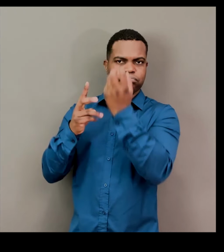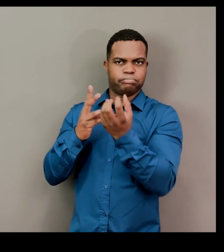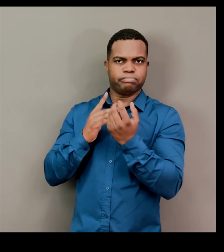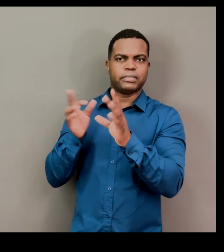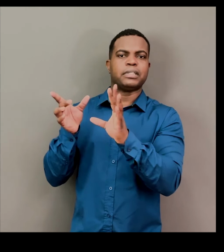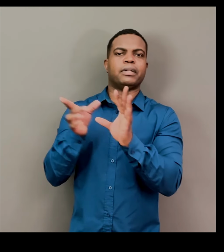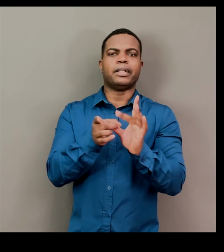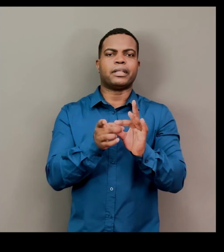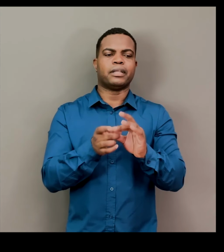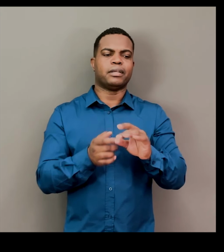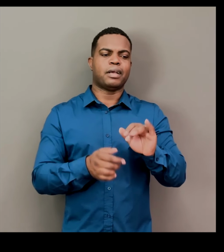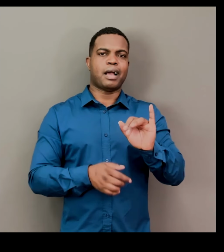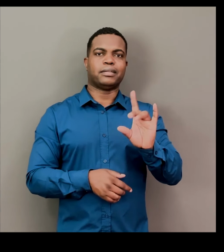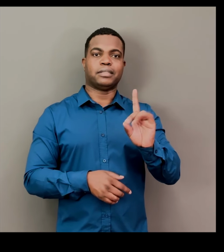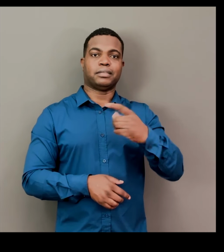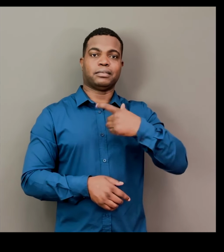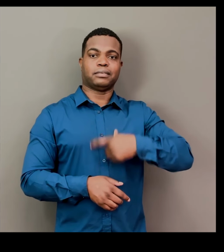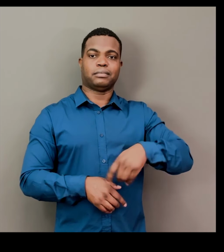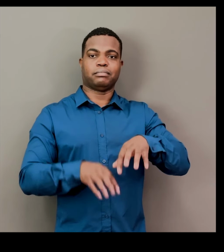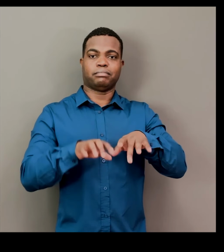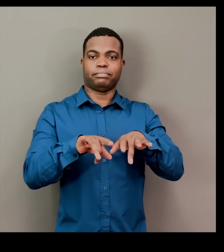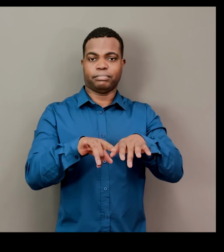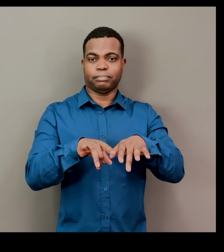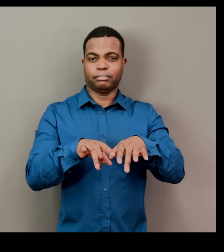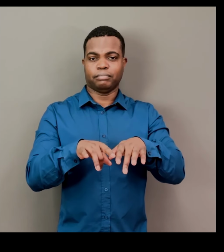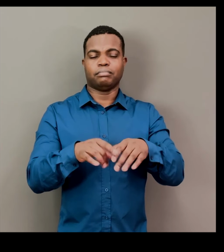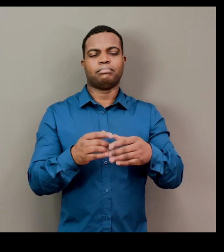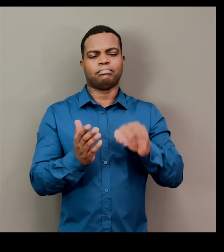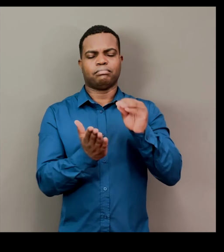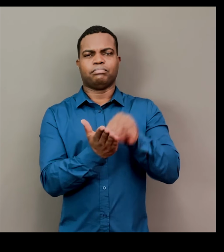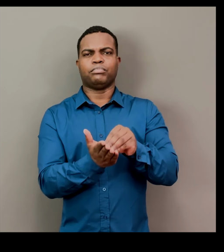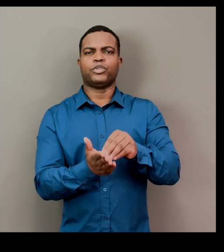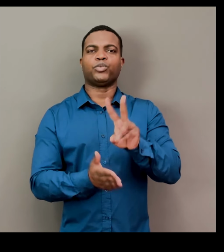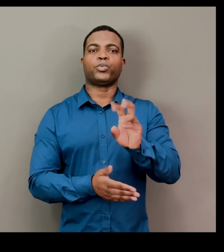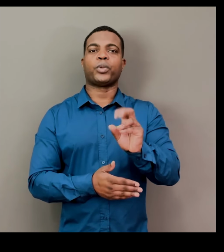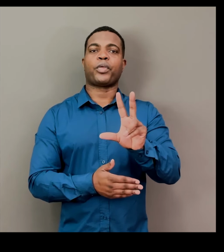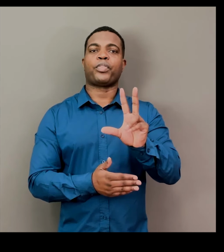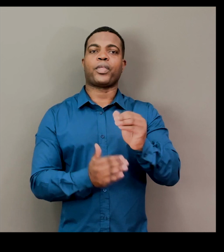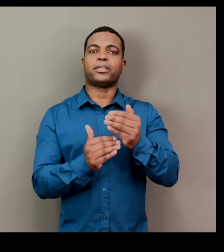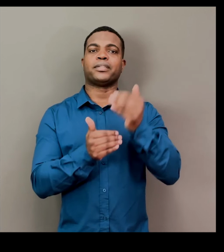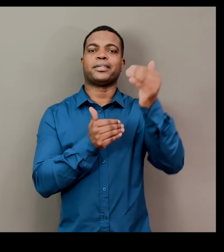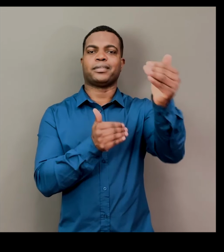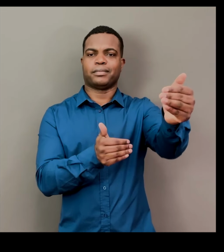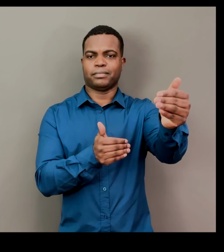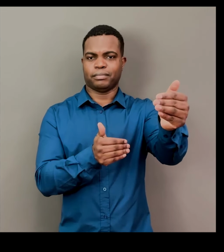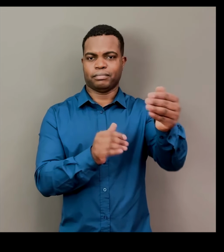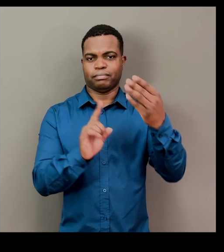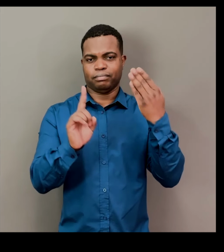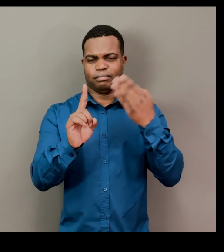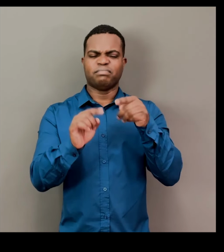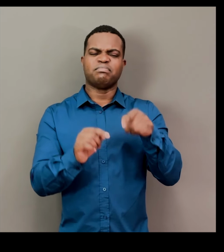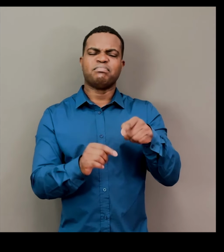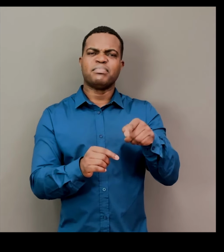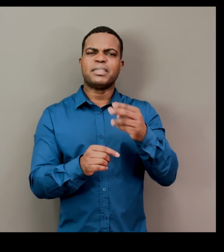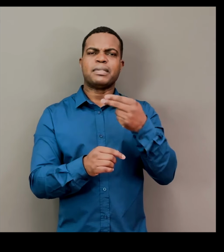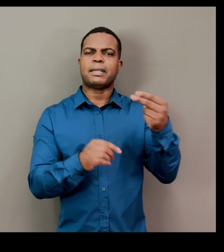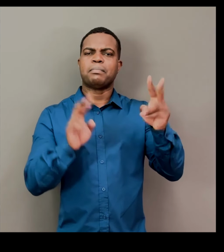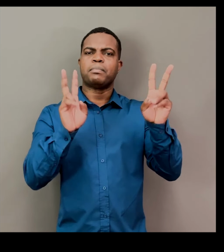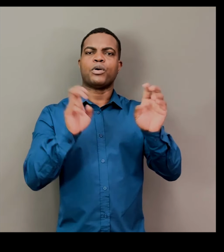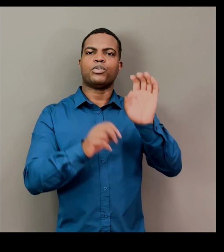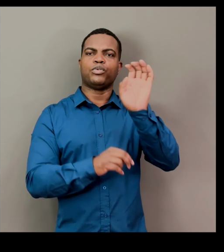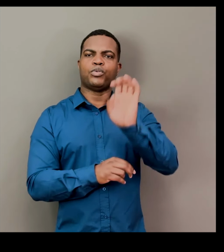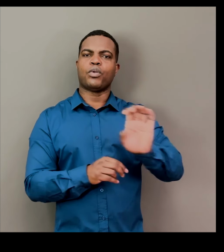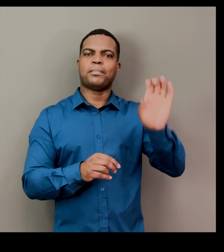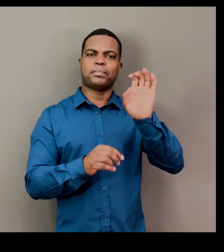identification in its Communication 2030 Digital Compass, which is called the European Way for the Digital